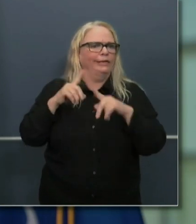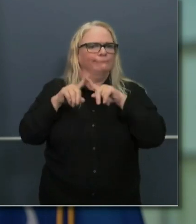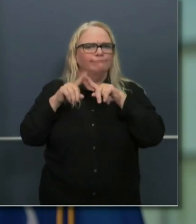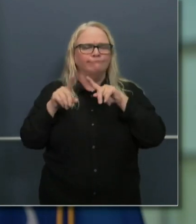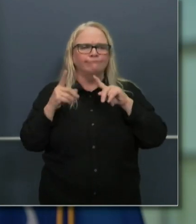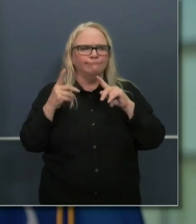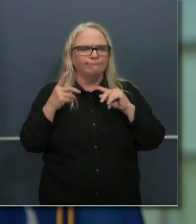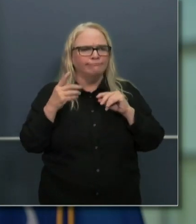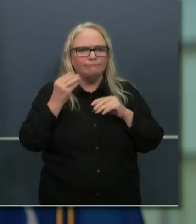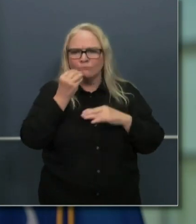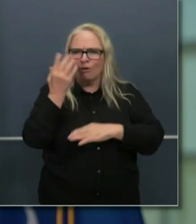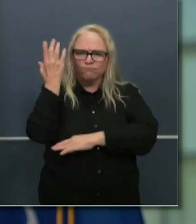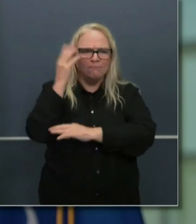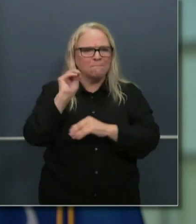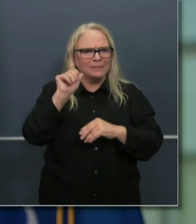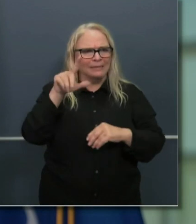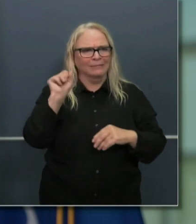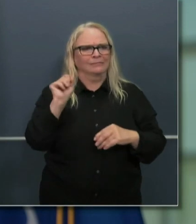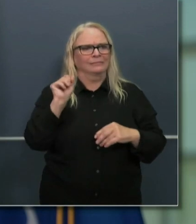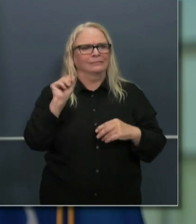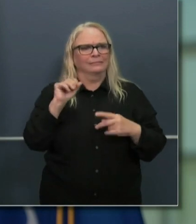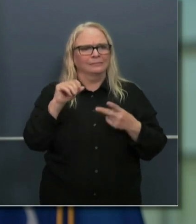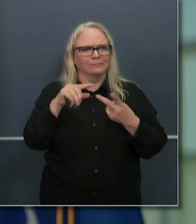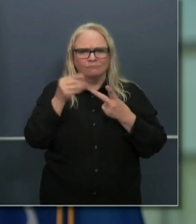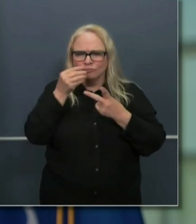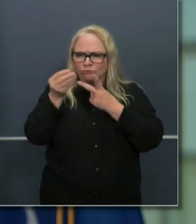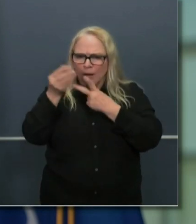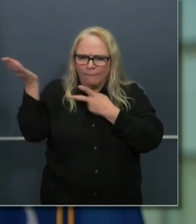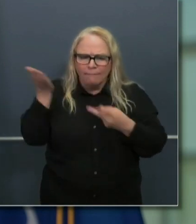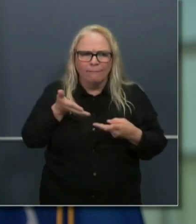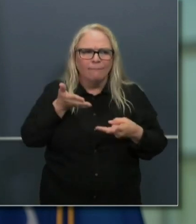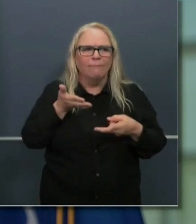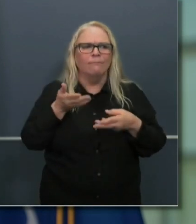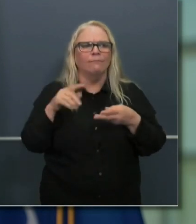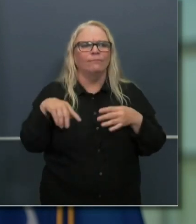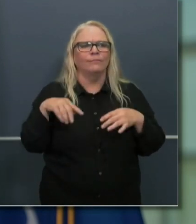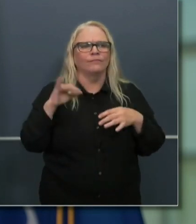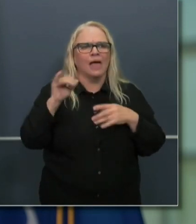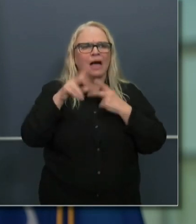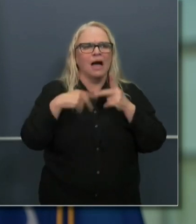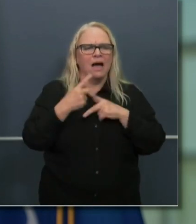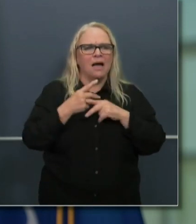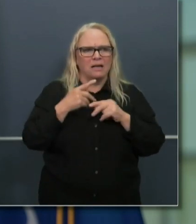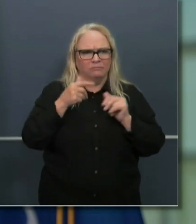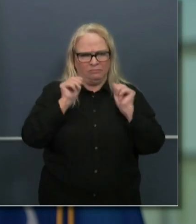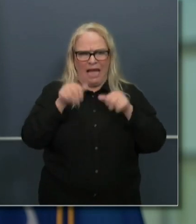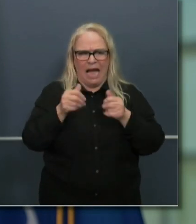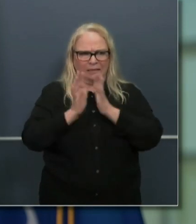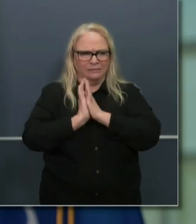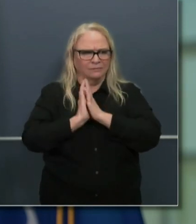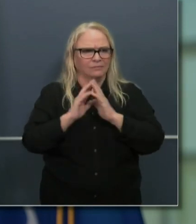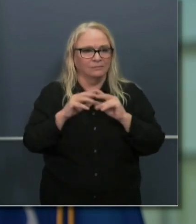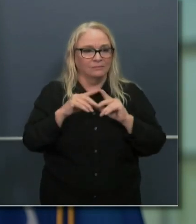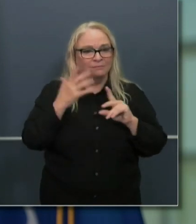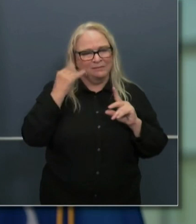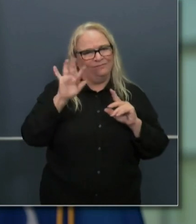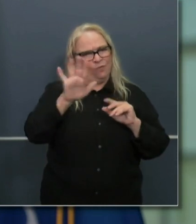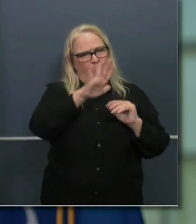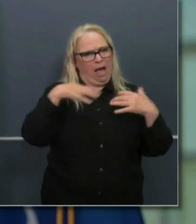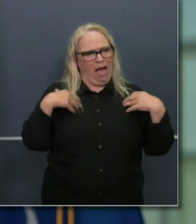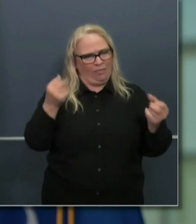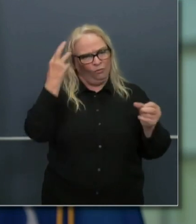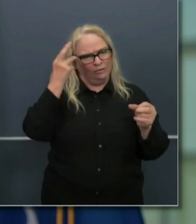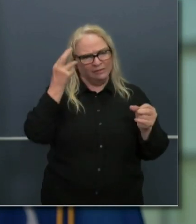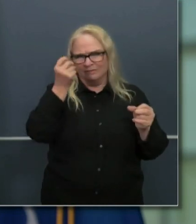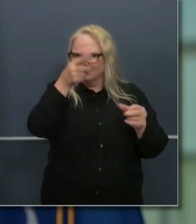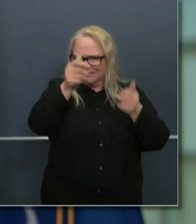delivered and with choice, with quality and health considerations. So again, if we're